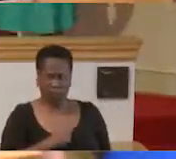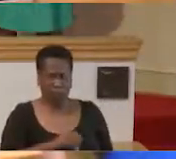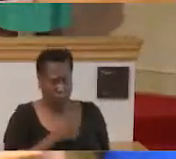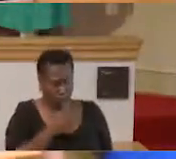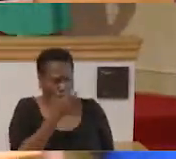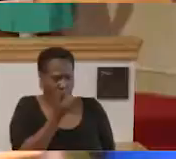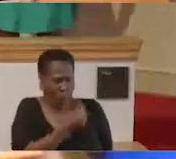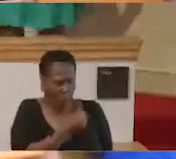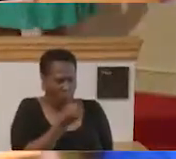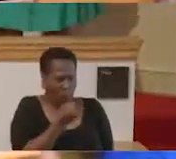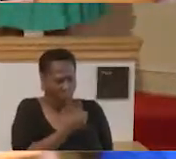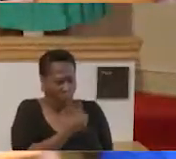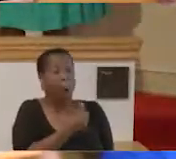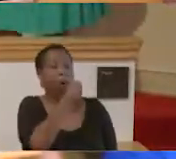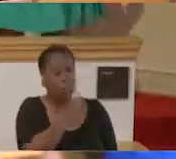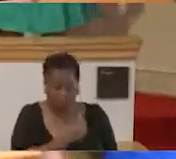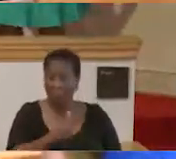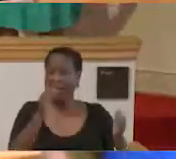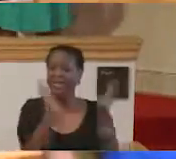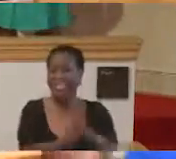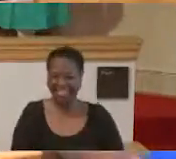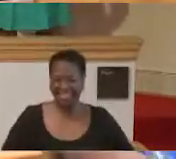hold on,